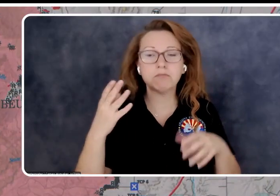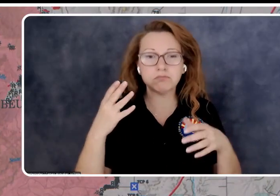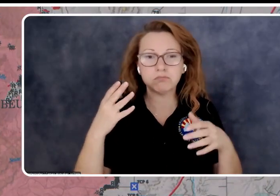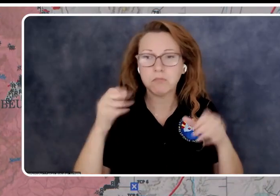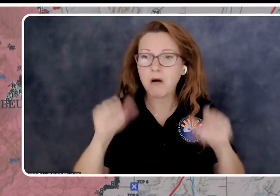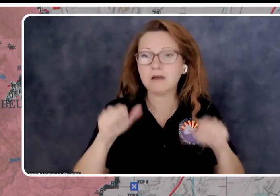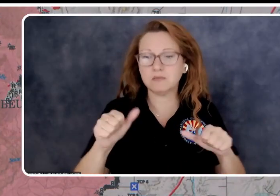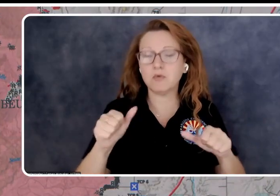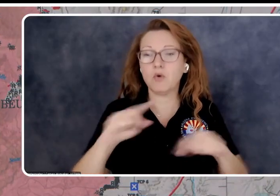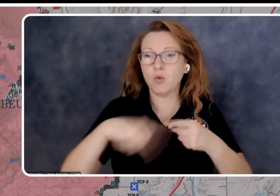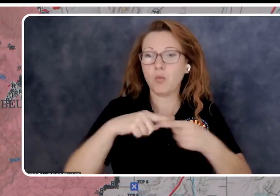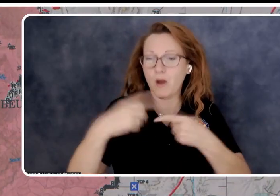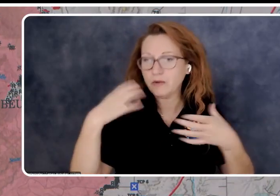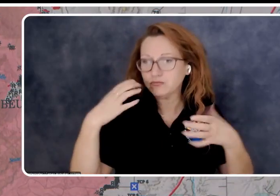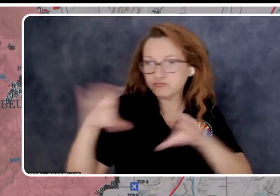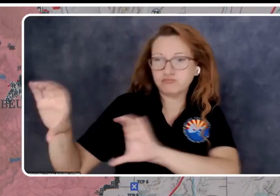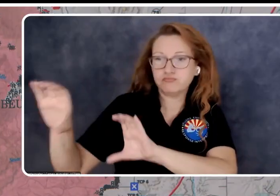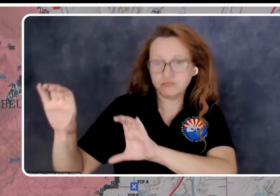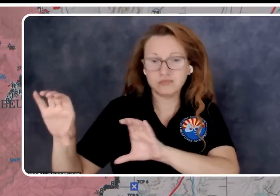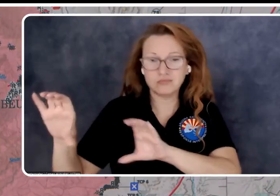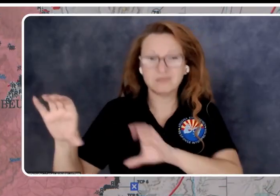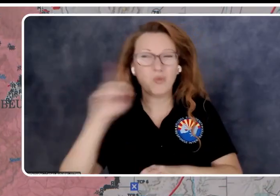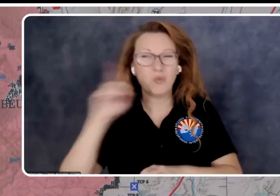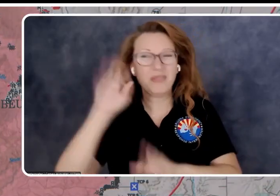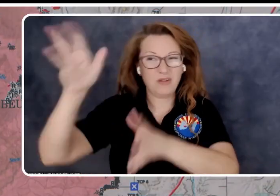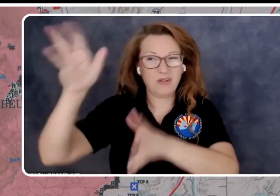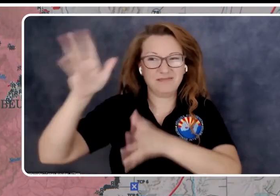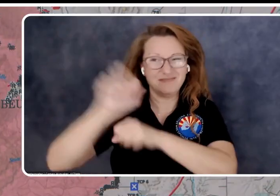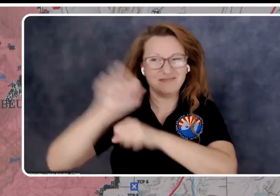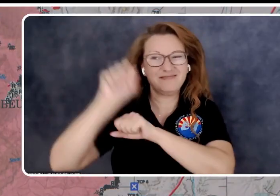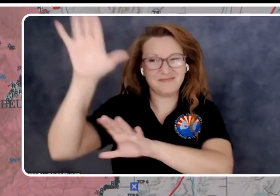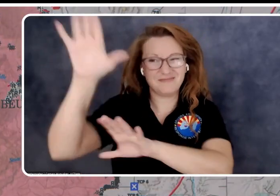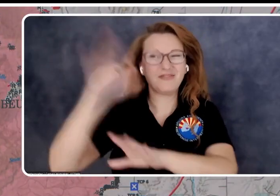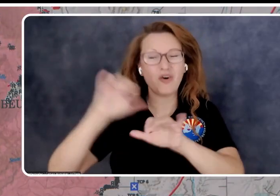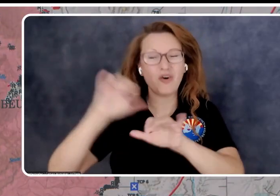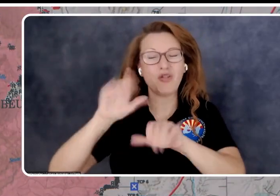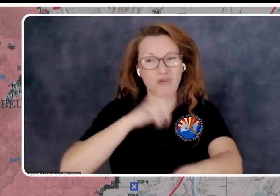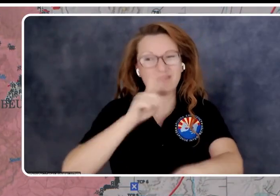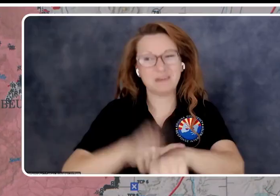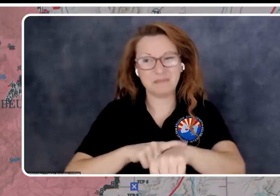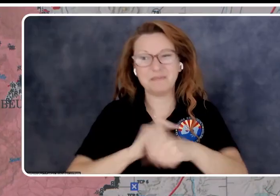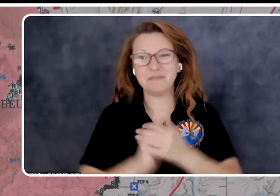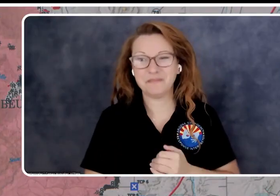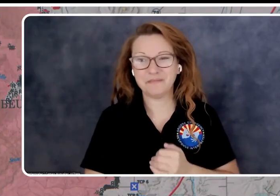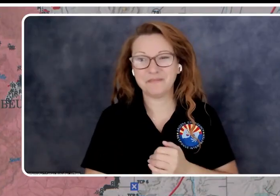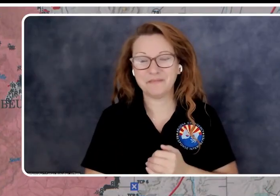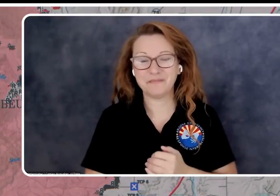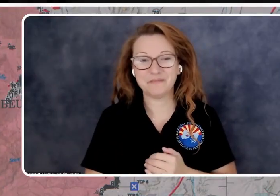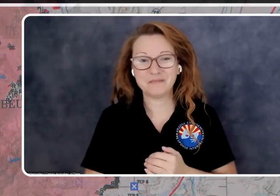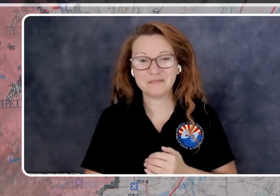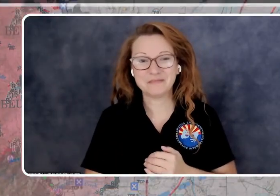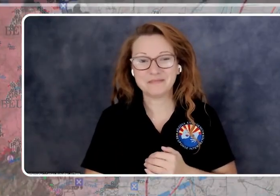fire being here present on the mountains in that steep country for quite a while. Thank you.